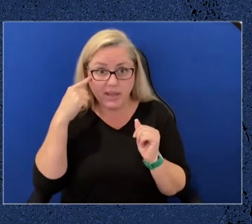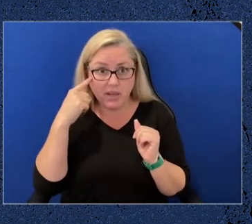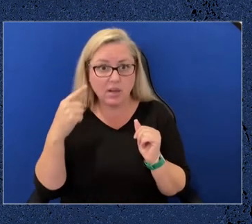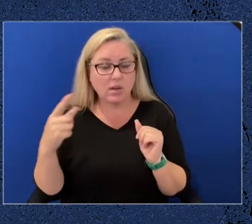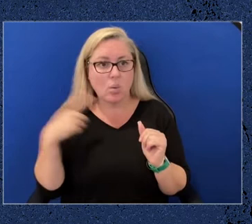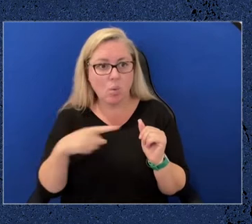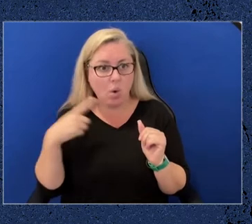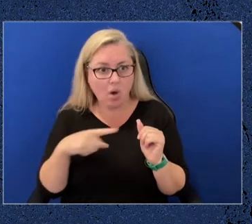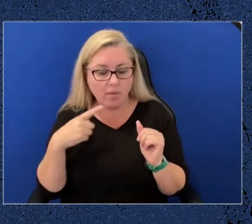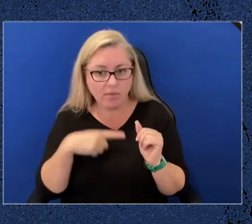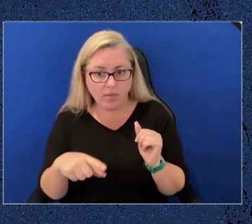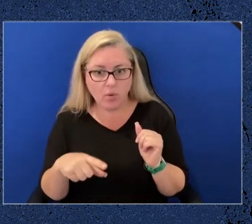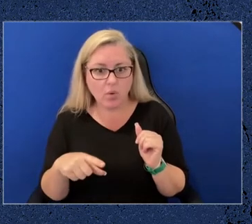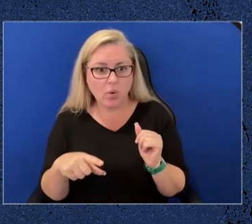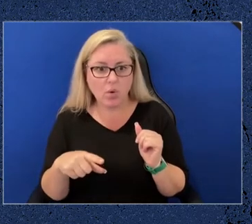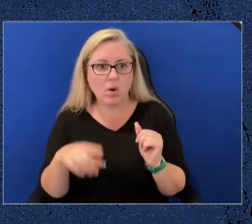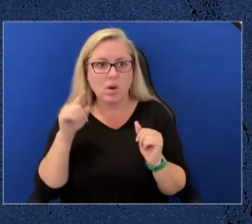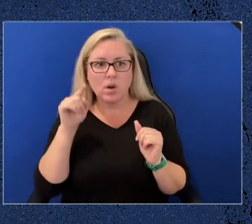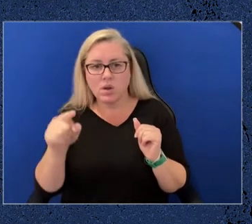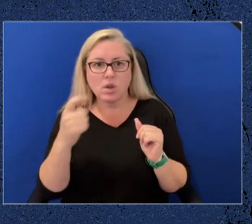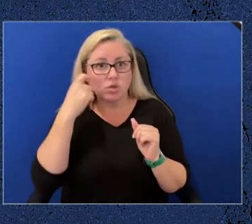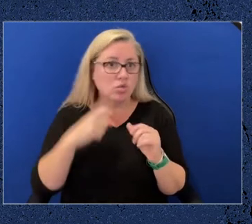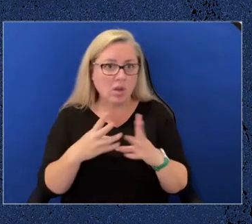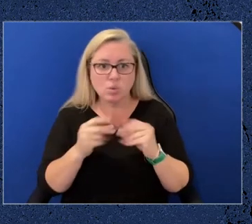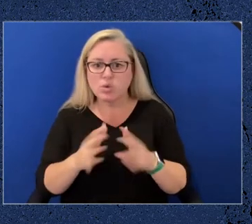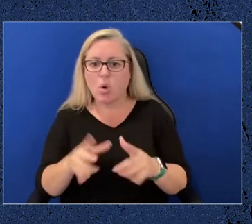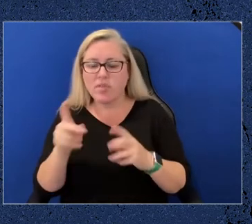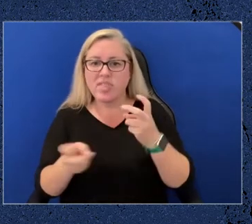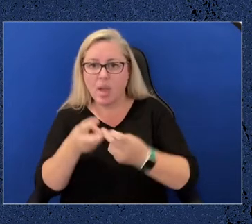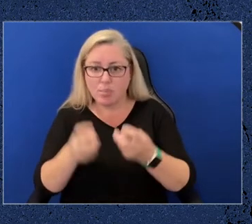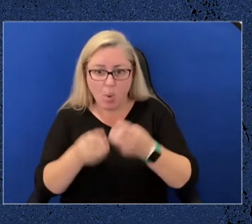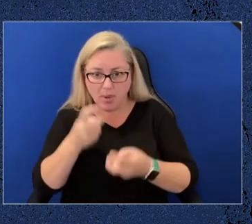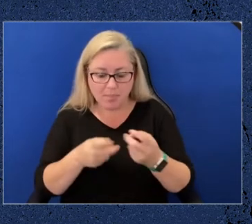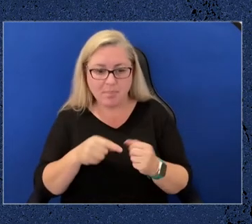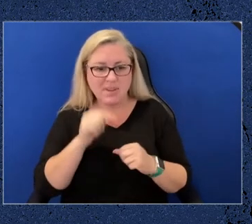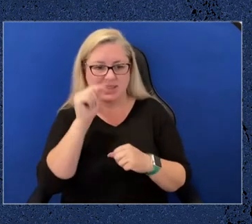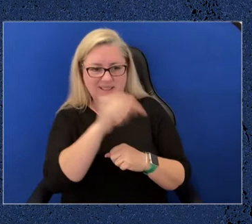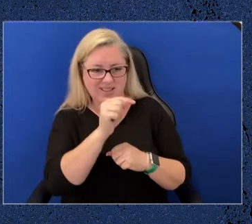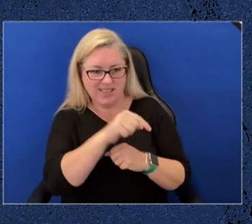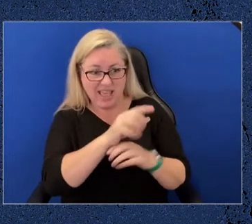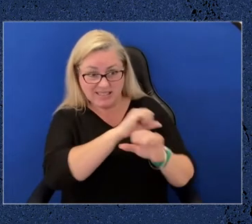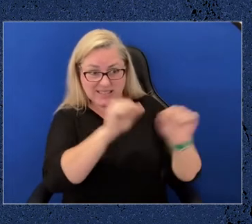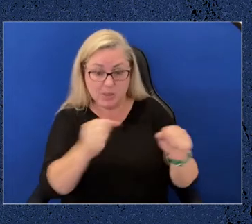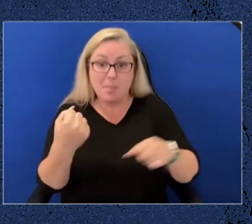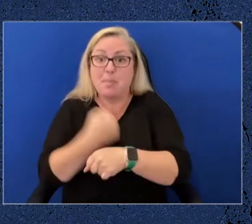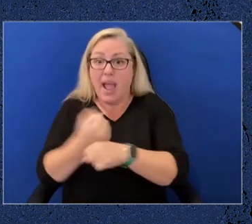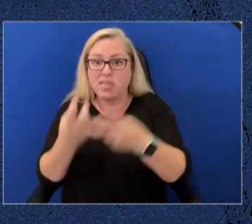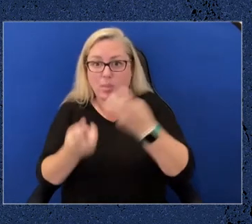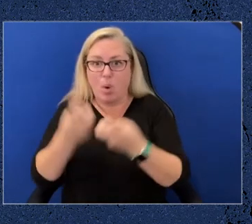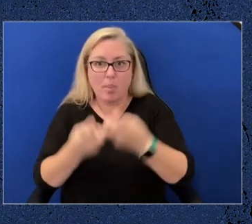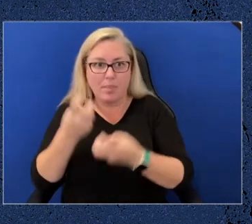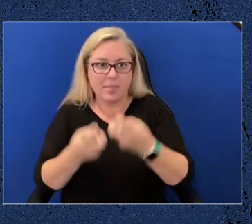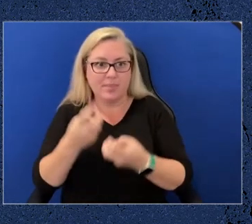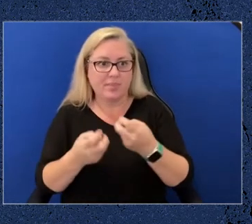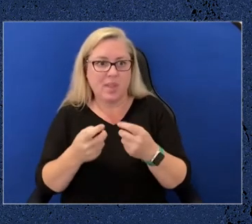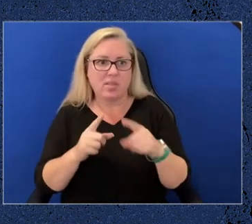why would you think that trying to solve a problem using the system that caused the problem would solve the problem? Mm. That's my fundamental question about most